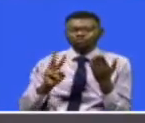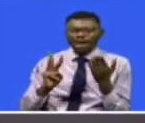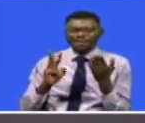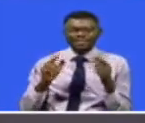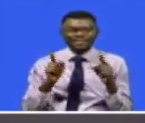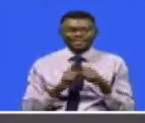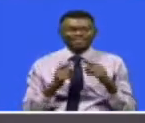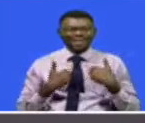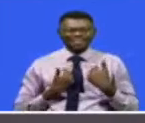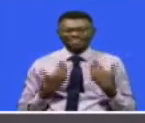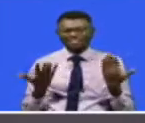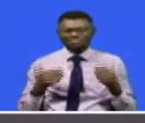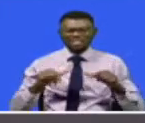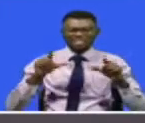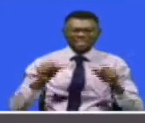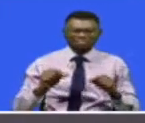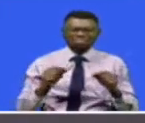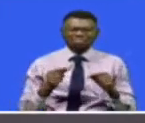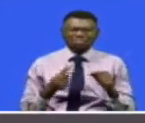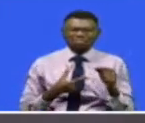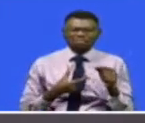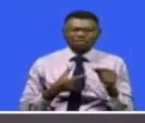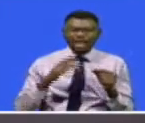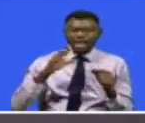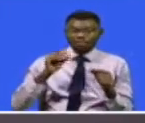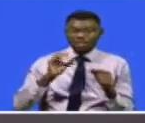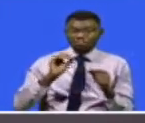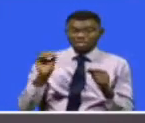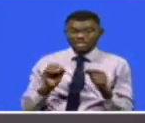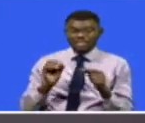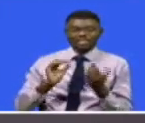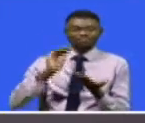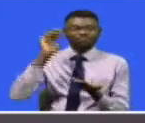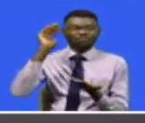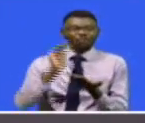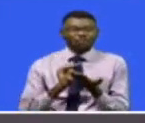at a very affordable pricing, 50% off from the list price at 585.